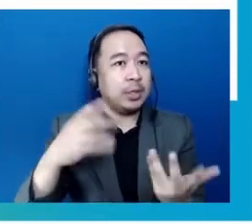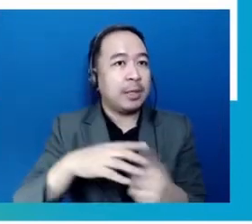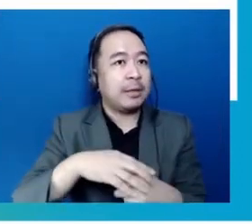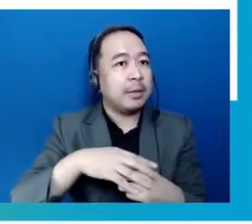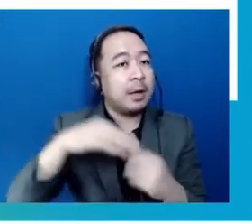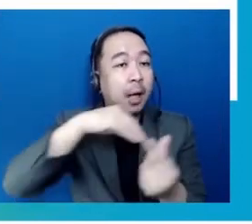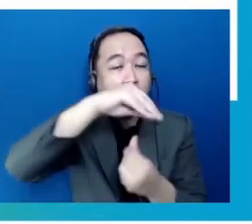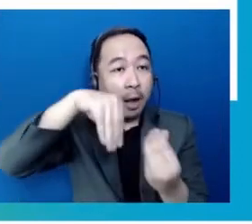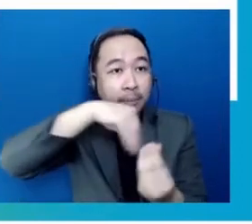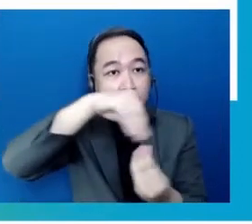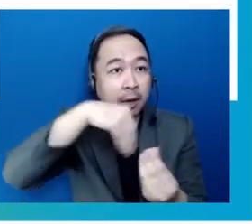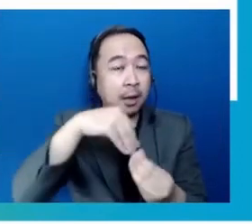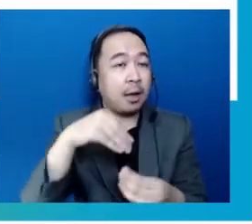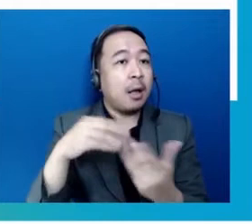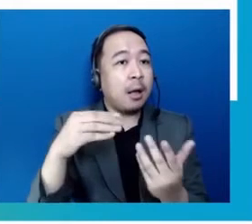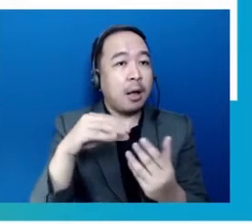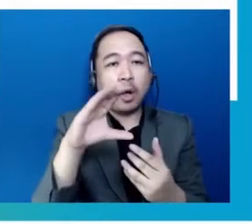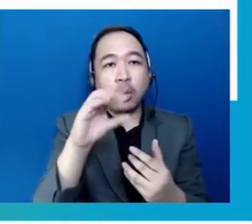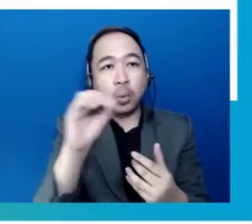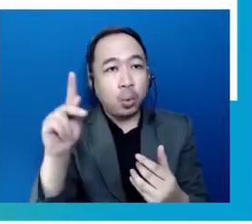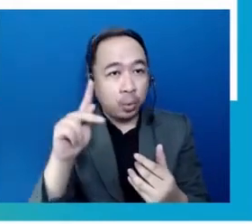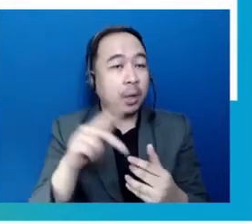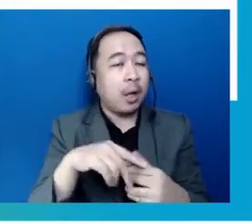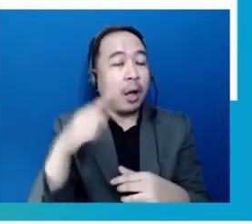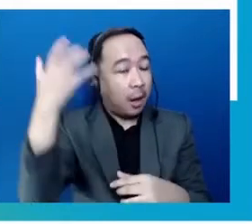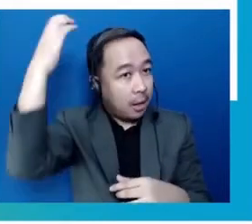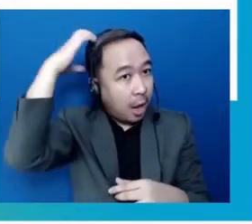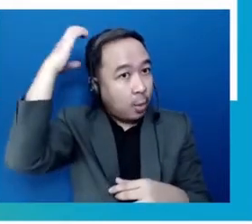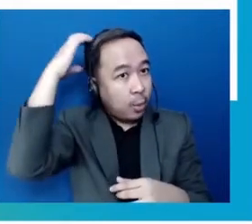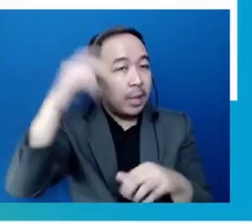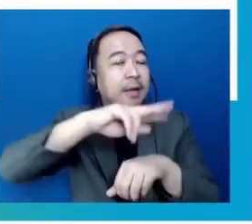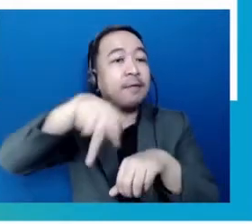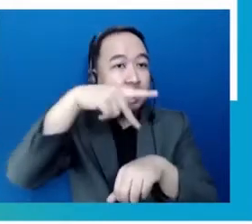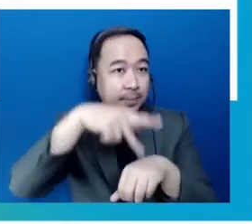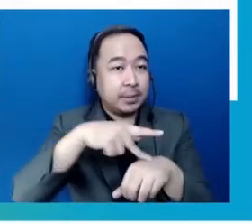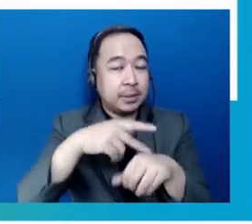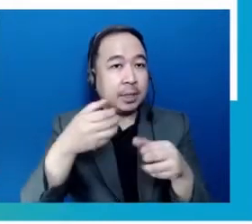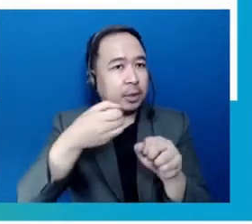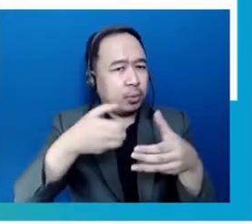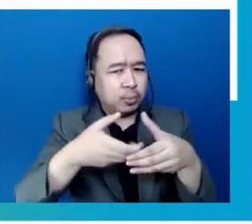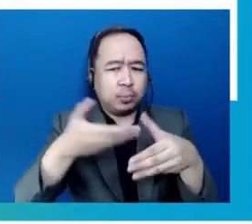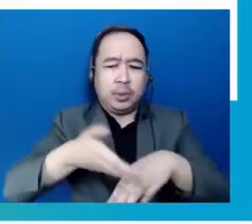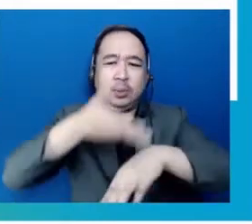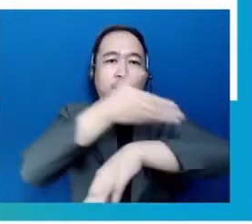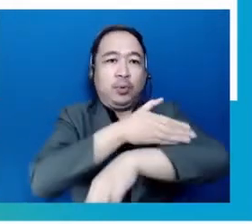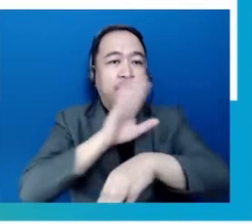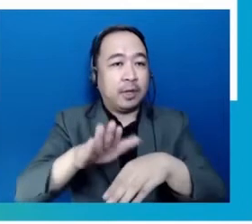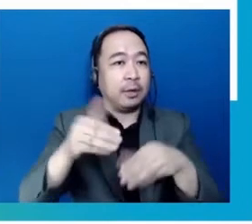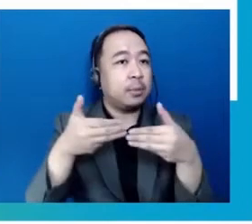PDR, Mongolia, and the Philippines, to expand their ongoing COVID-19 interventions